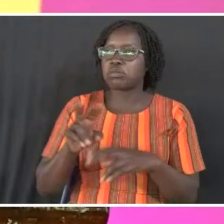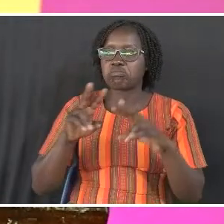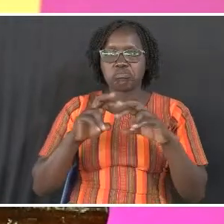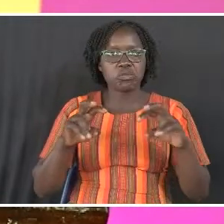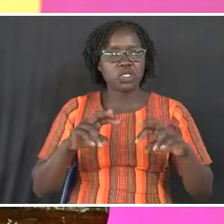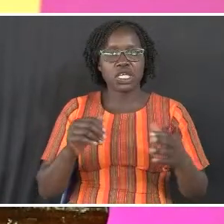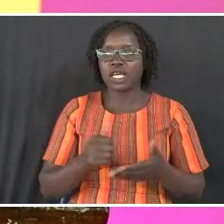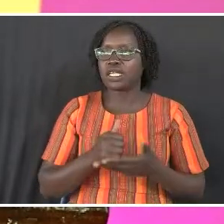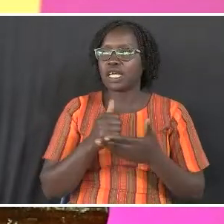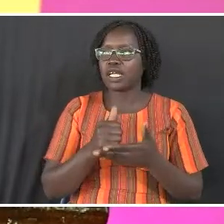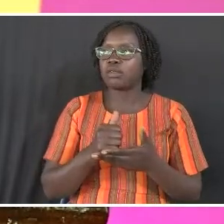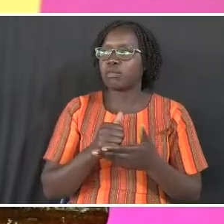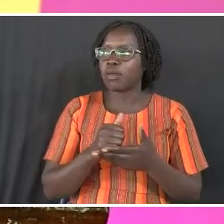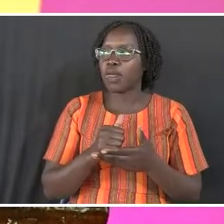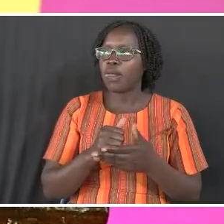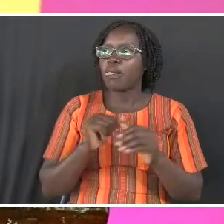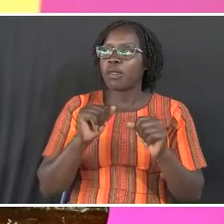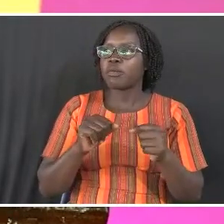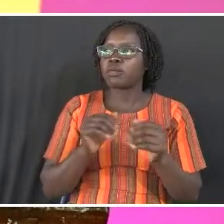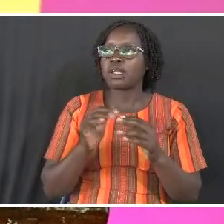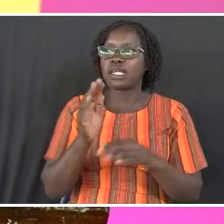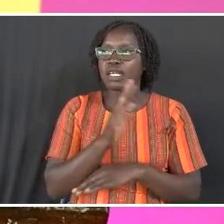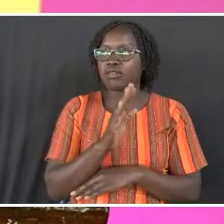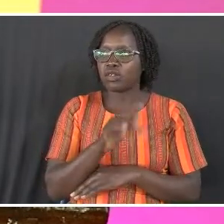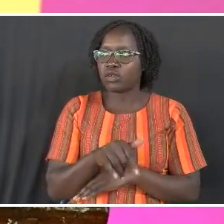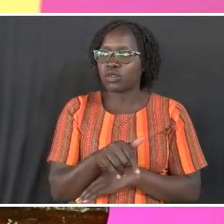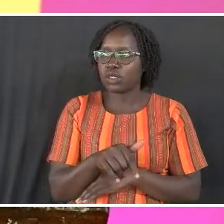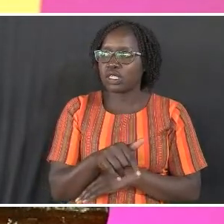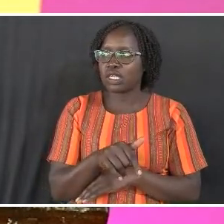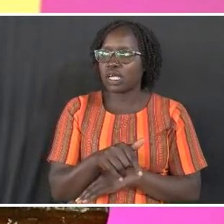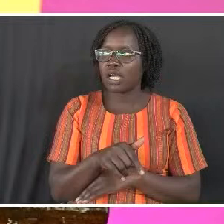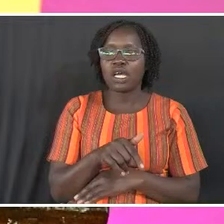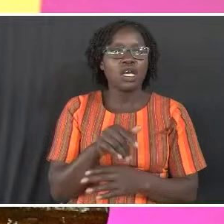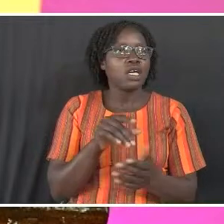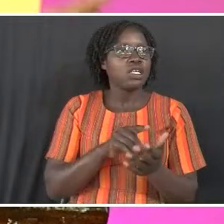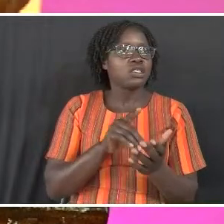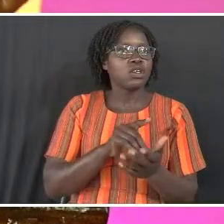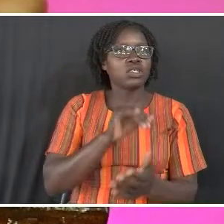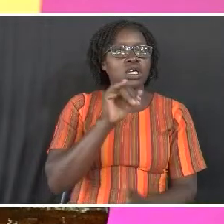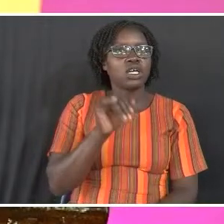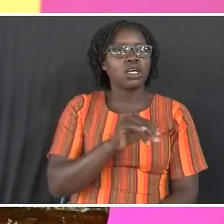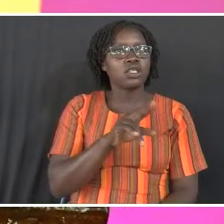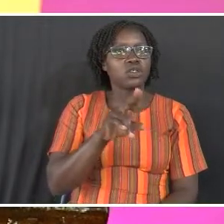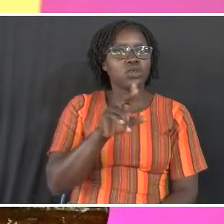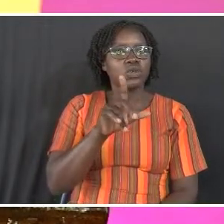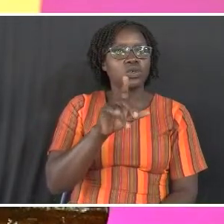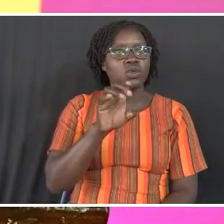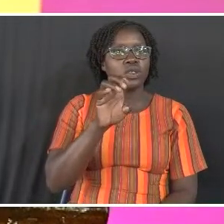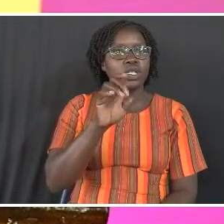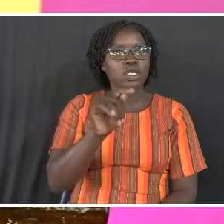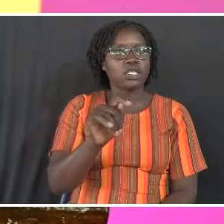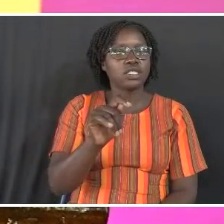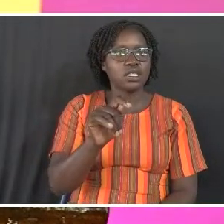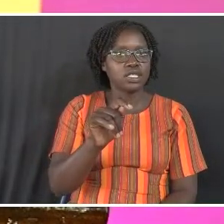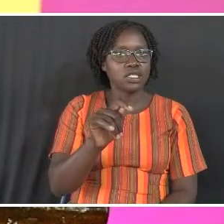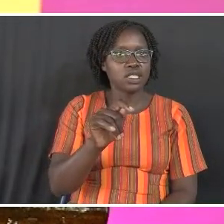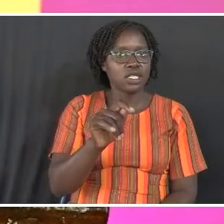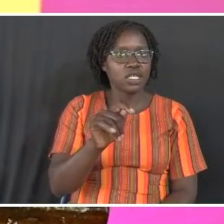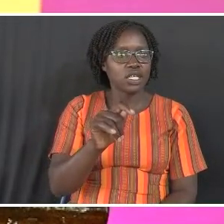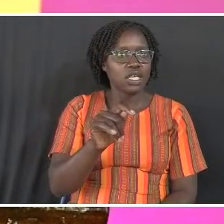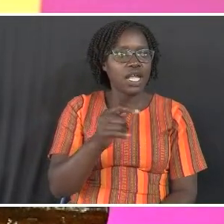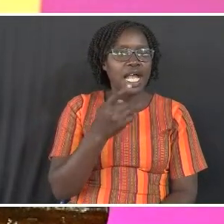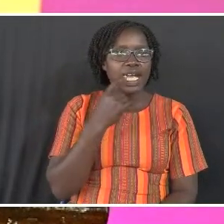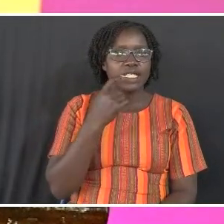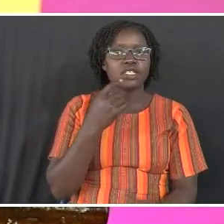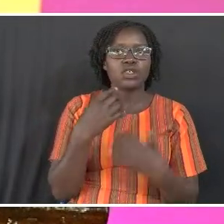can be assisted. And this afternoon, we have Dr. Julliet Onyango, who is handling